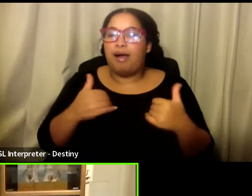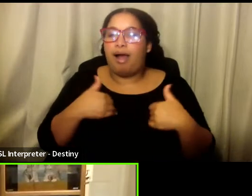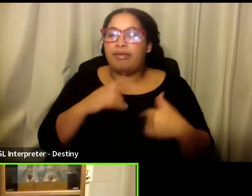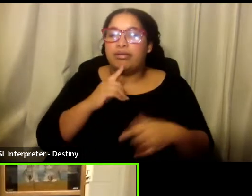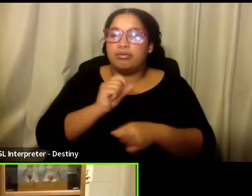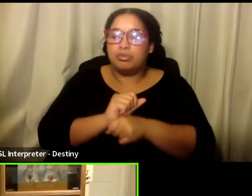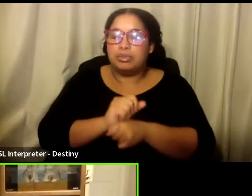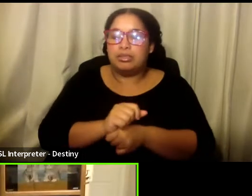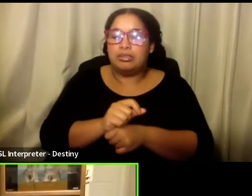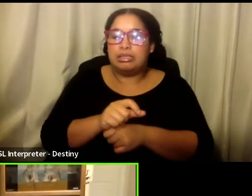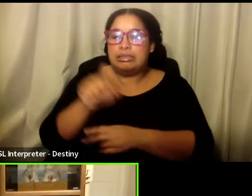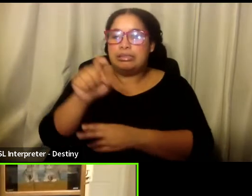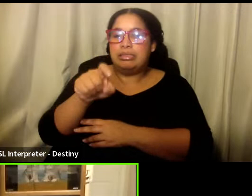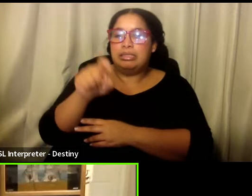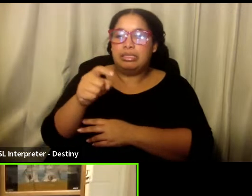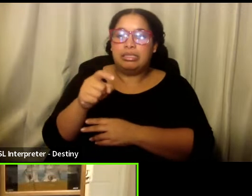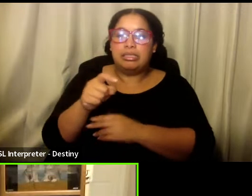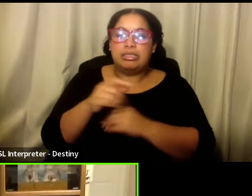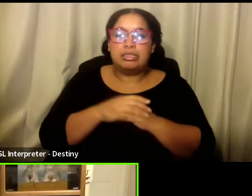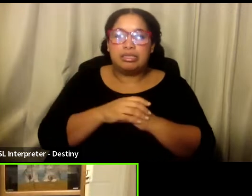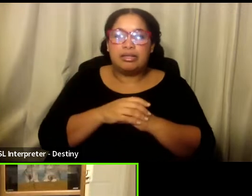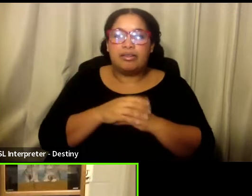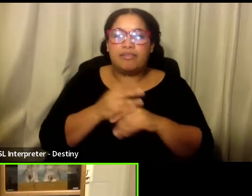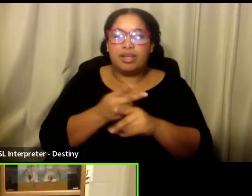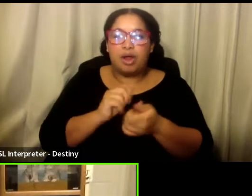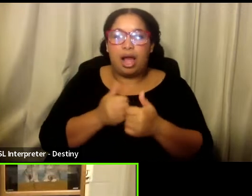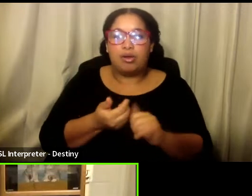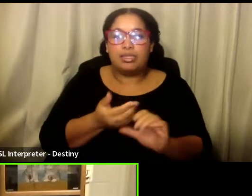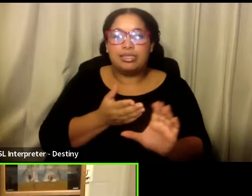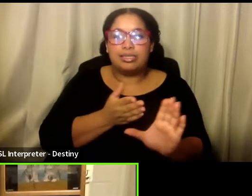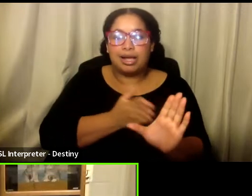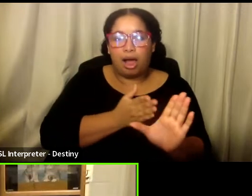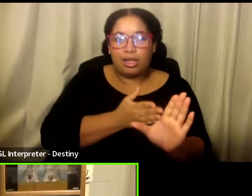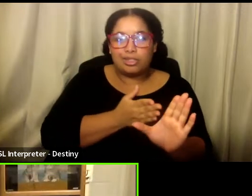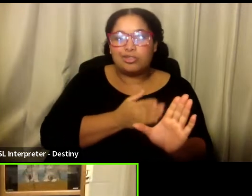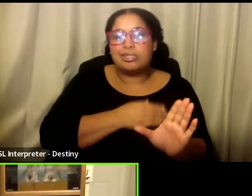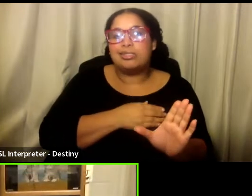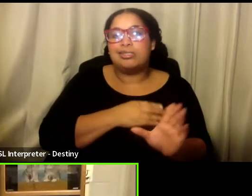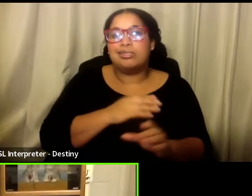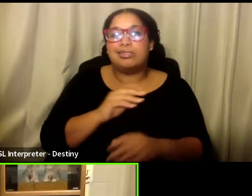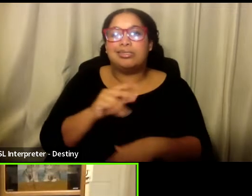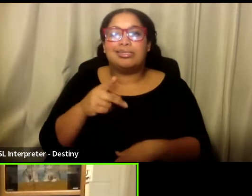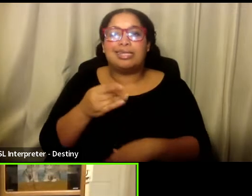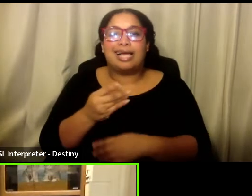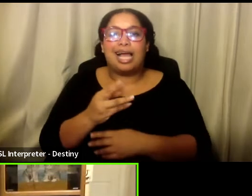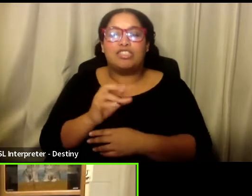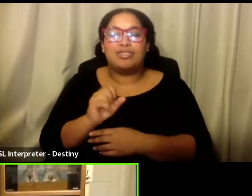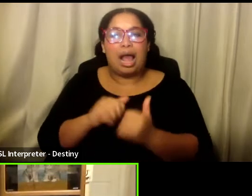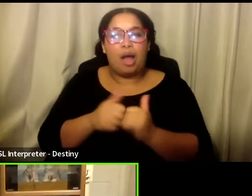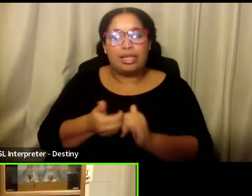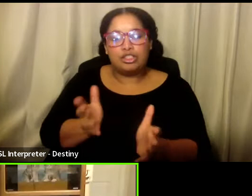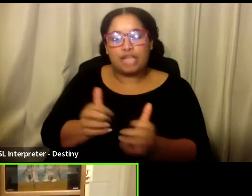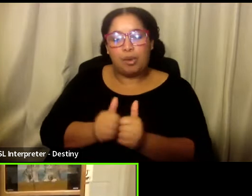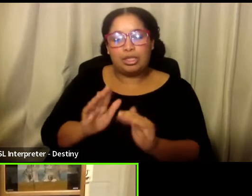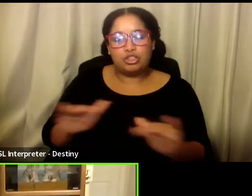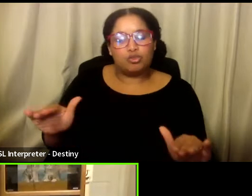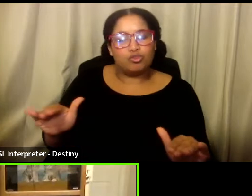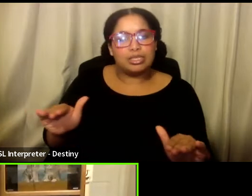find how psychologists, psychiatrists, people who talk to children